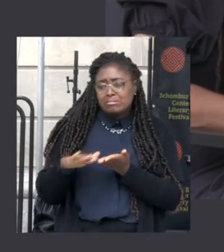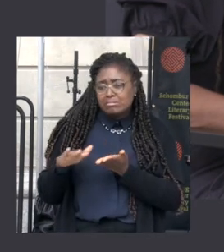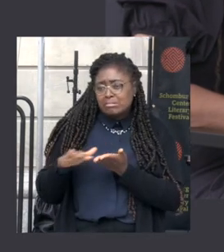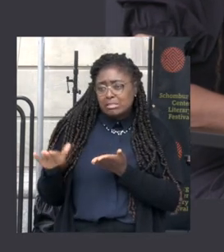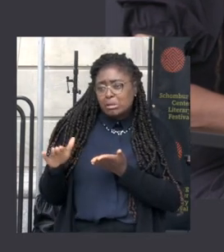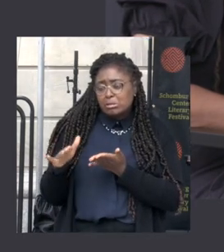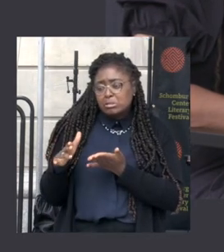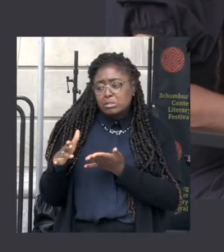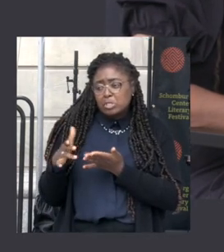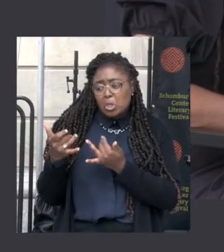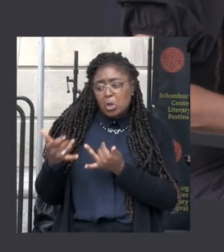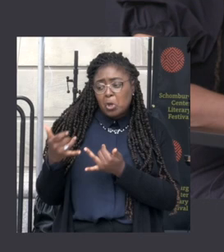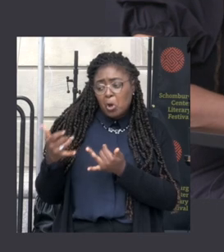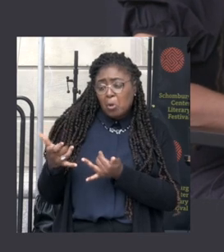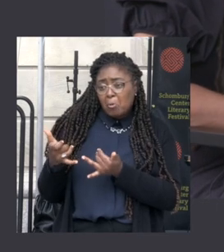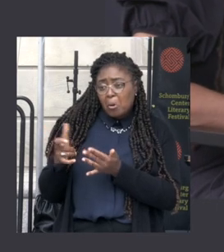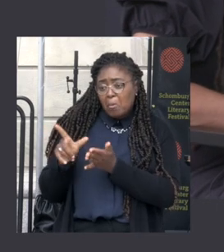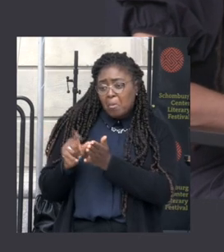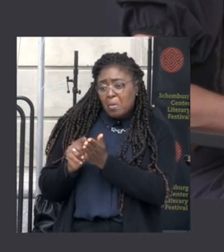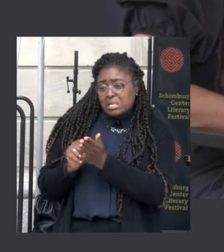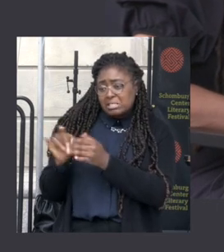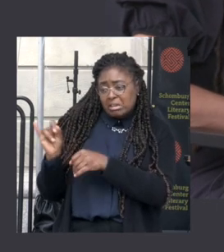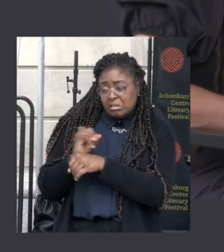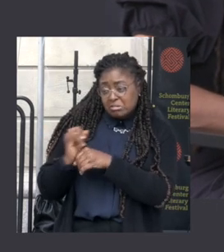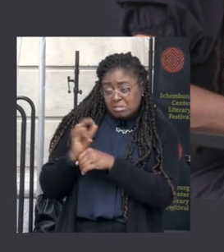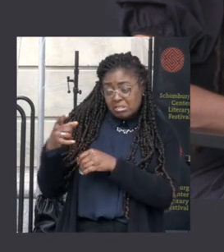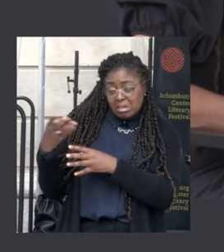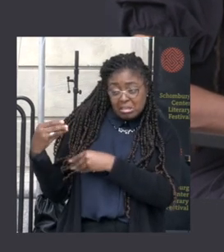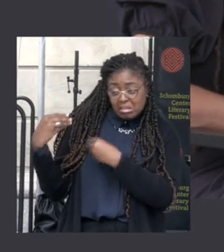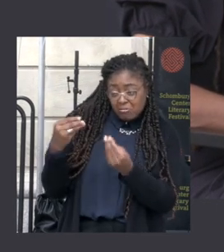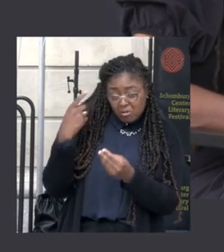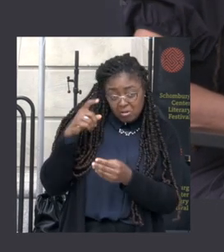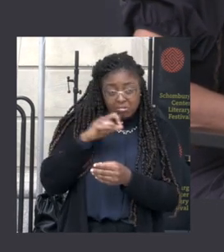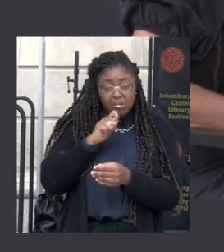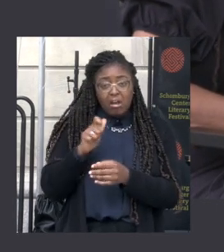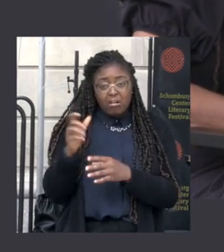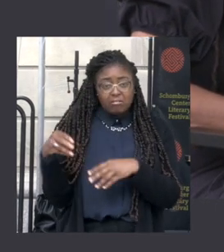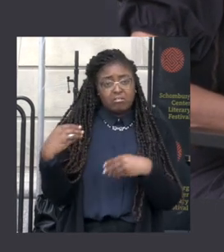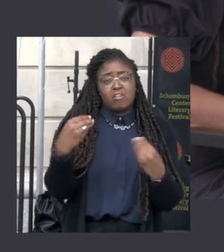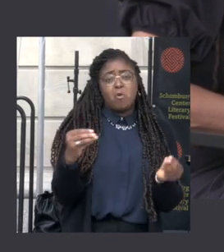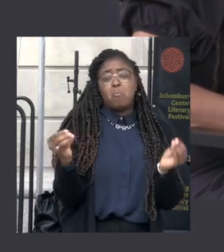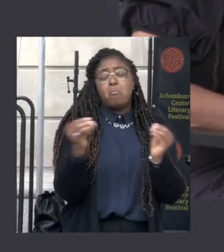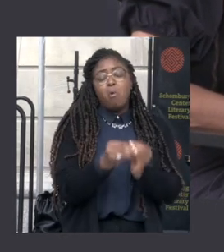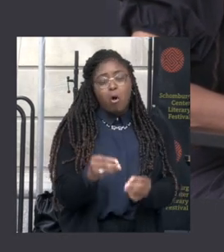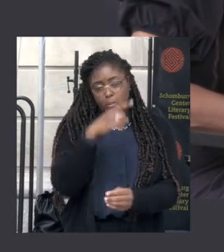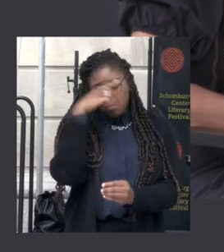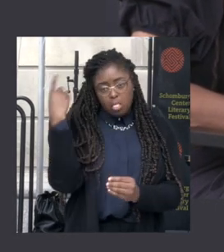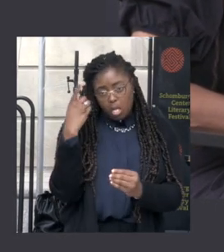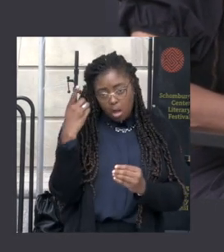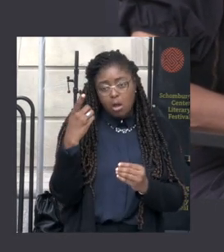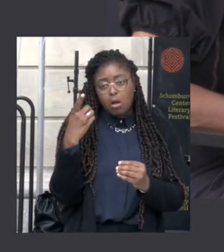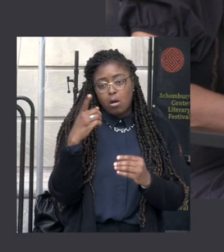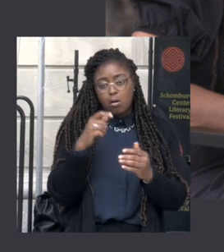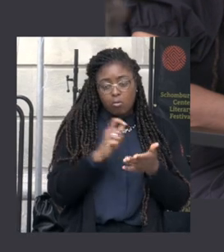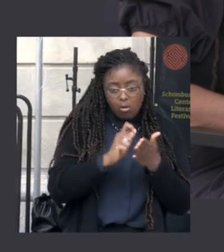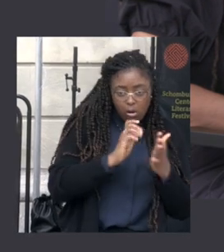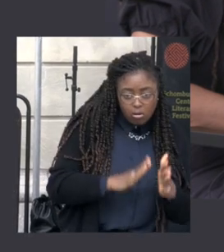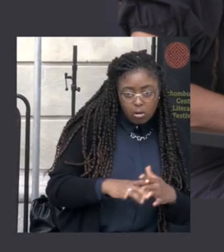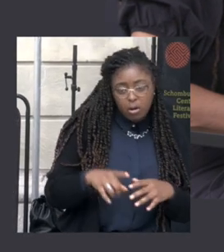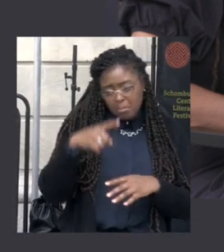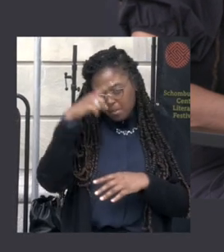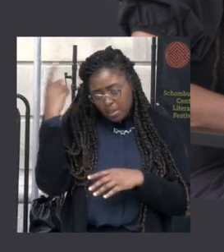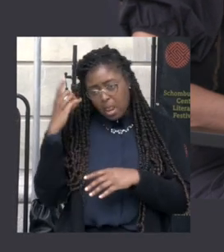current publishing industry gives for not giving more Black authors, Black chefs that space, especially